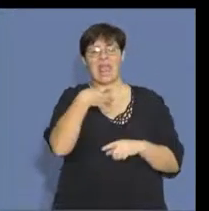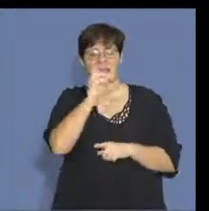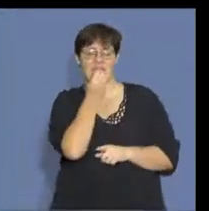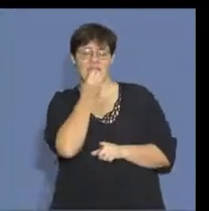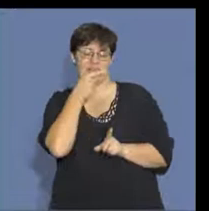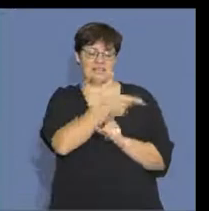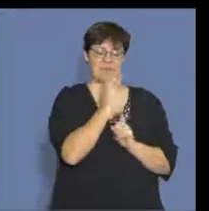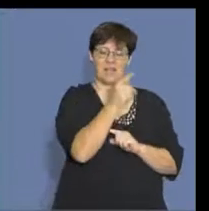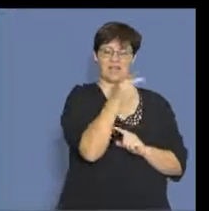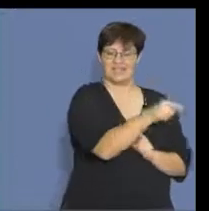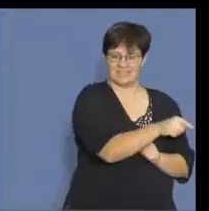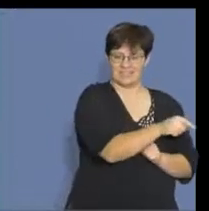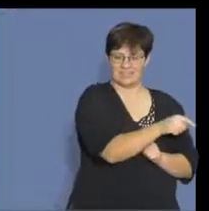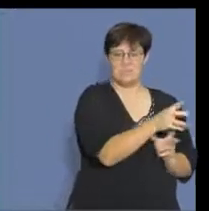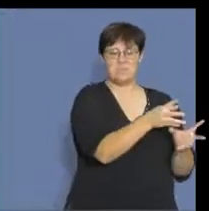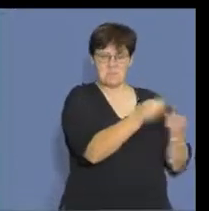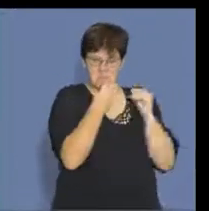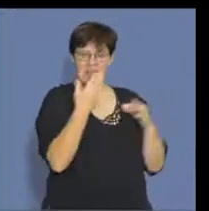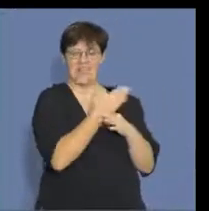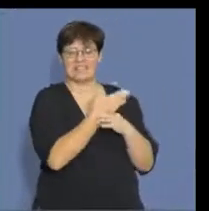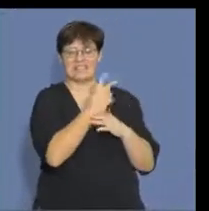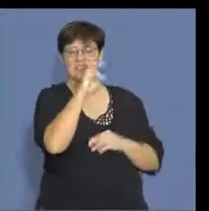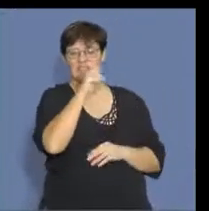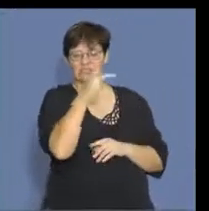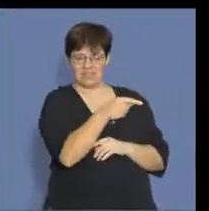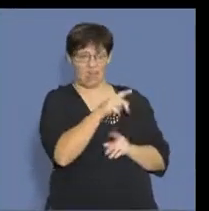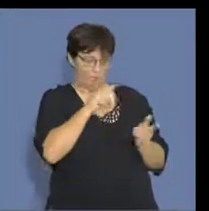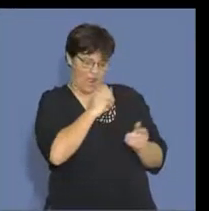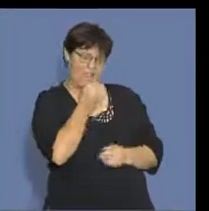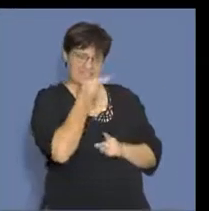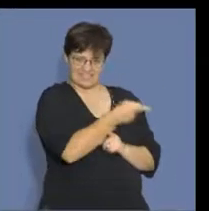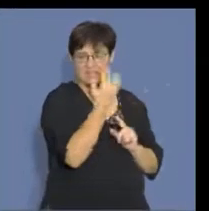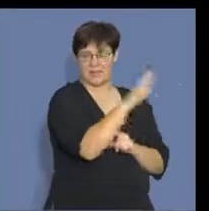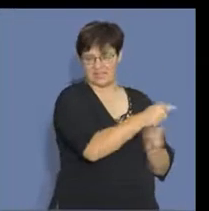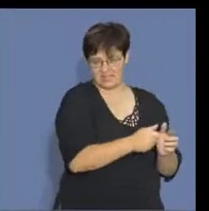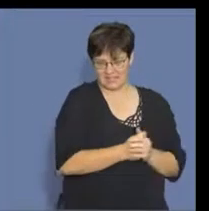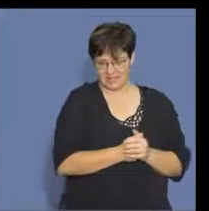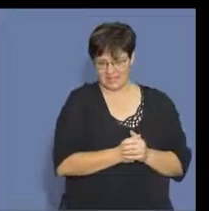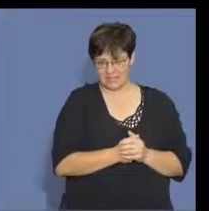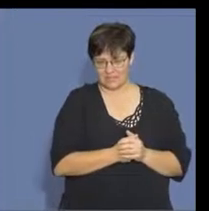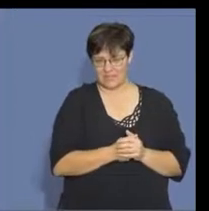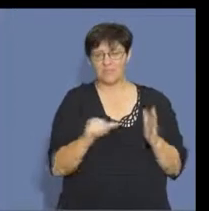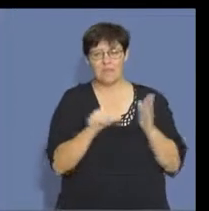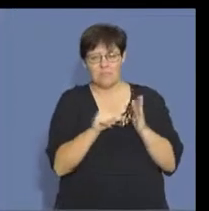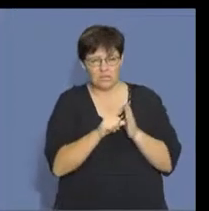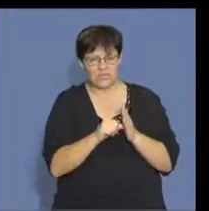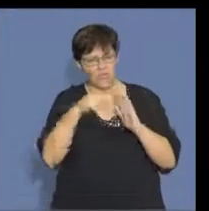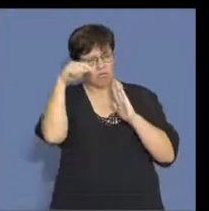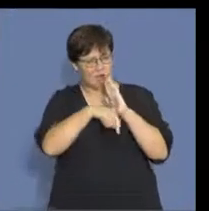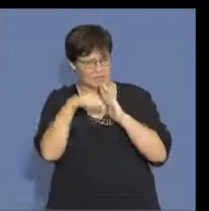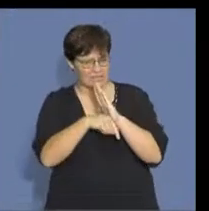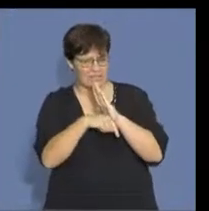such as animals, which then makes access to the nitrogen in their body. Guys, it's important that we understand the context